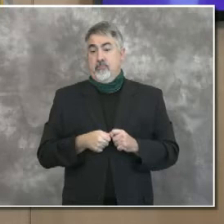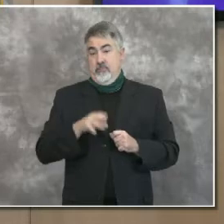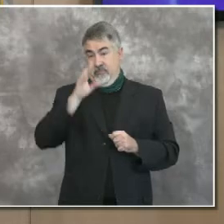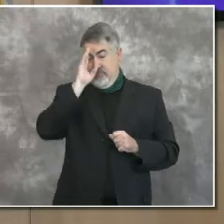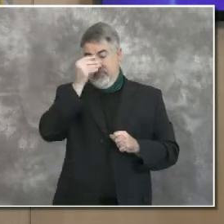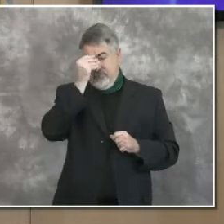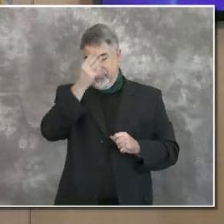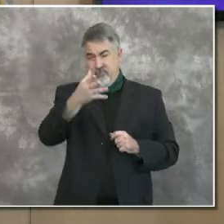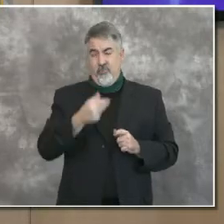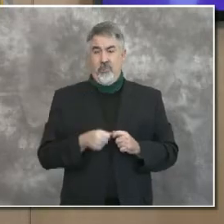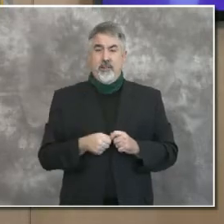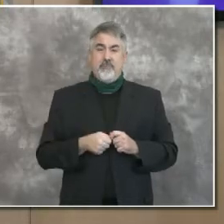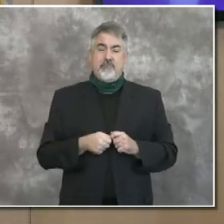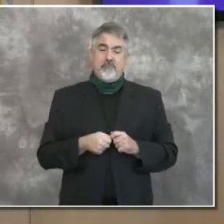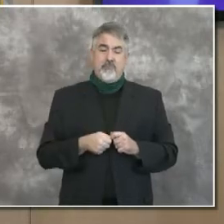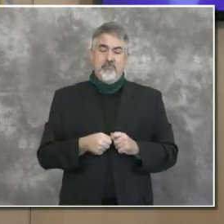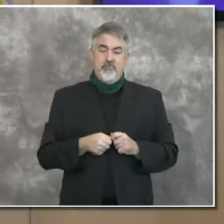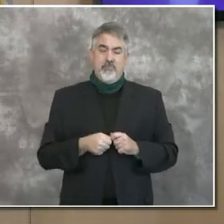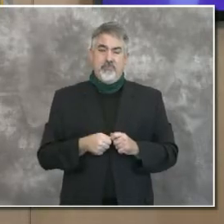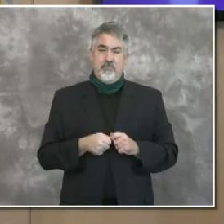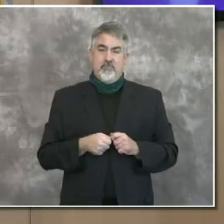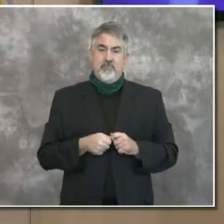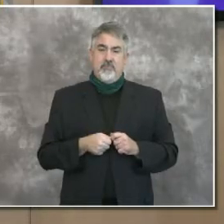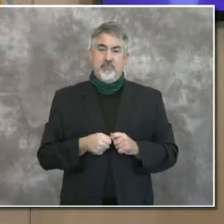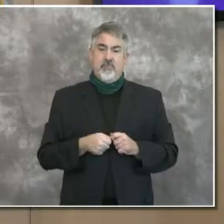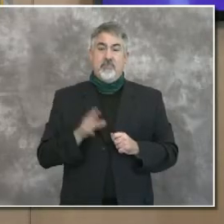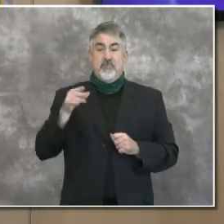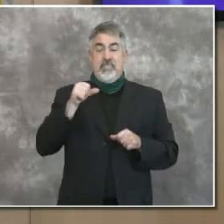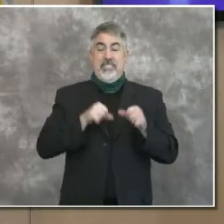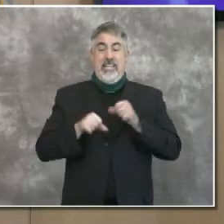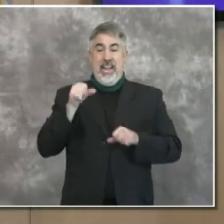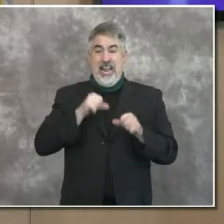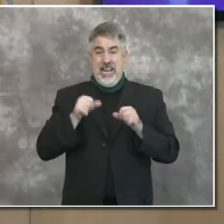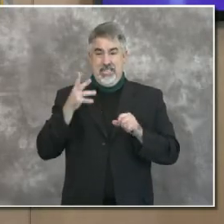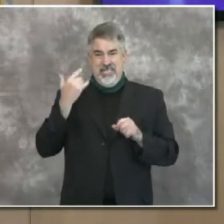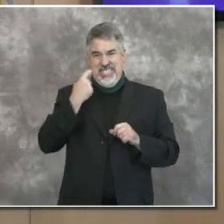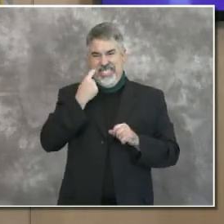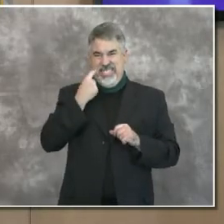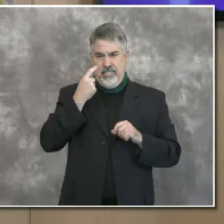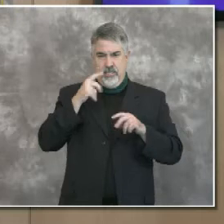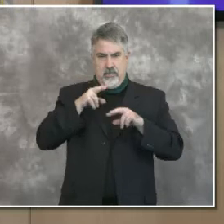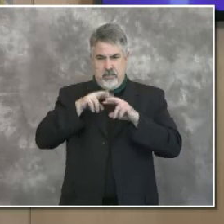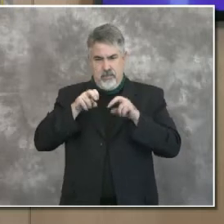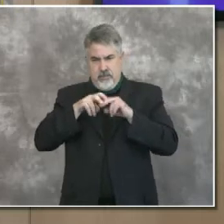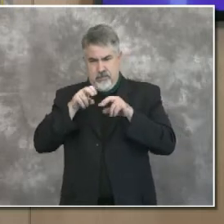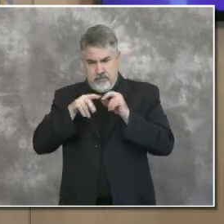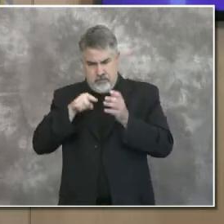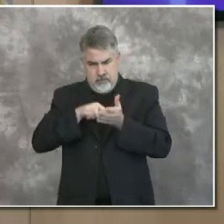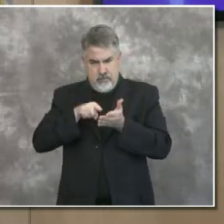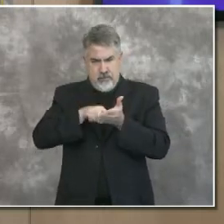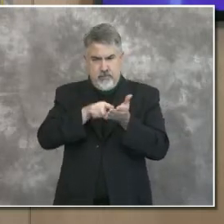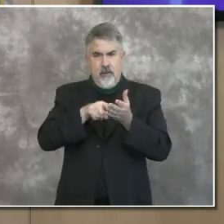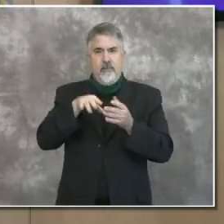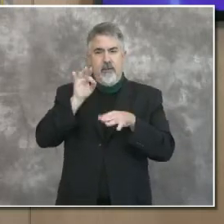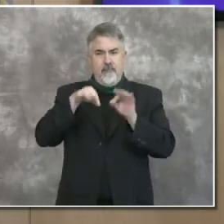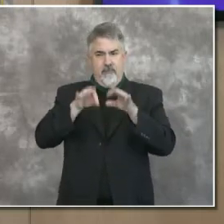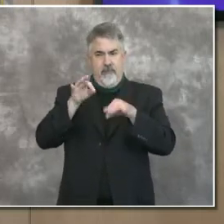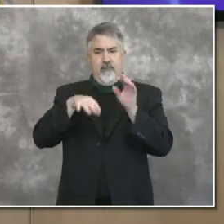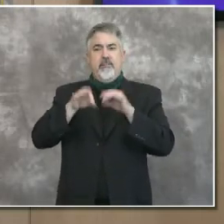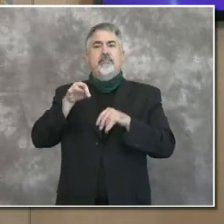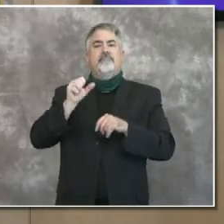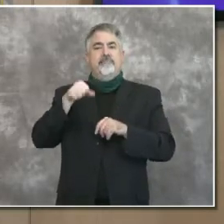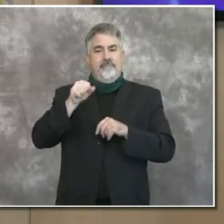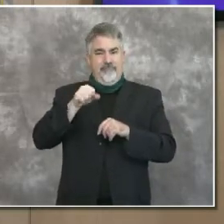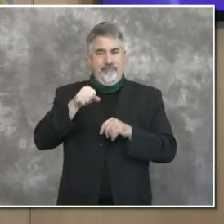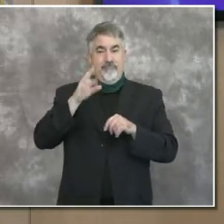the science on a new virus is evolving so rapidly, that there is now no doubt